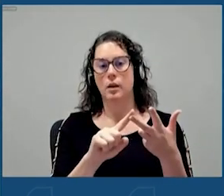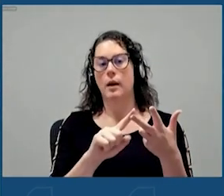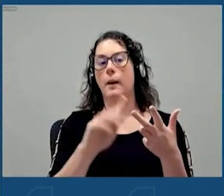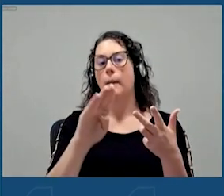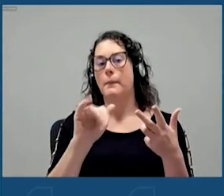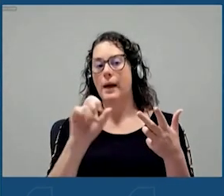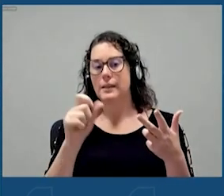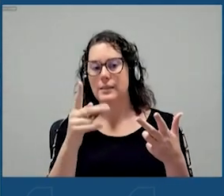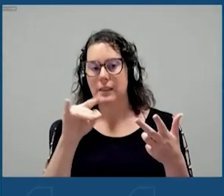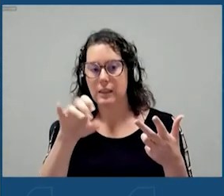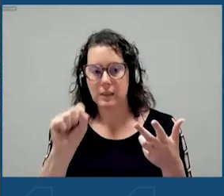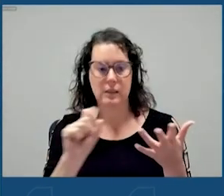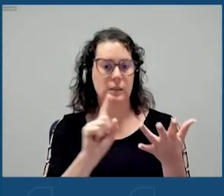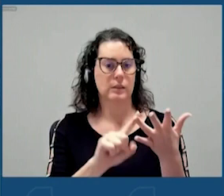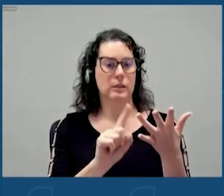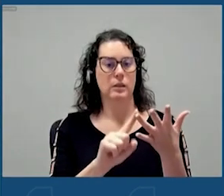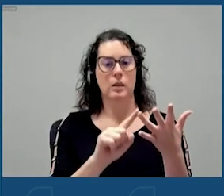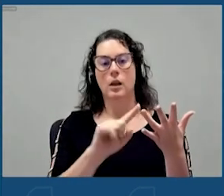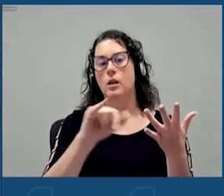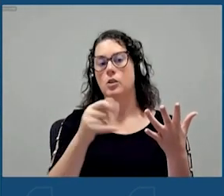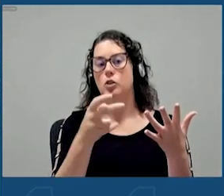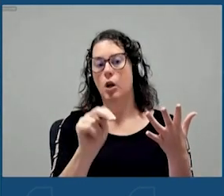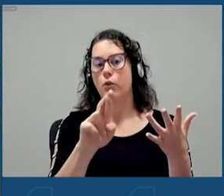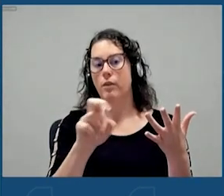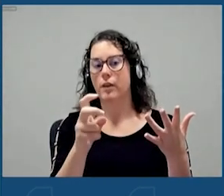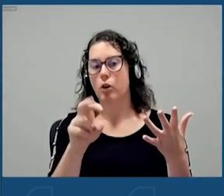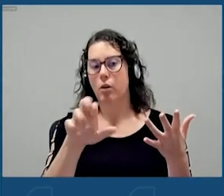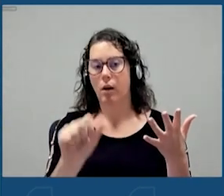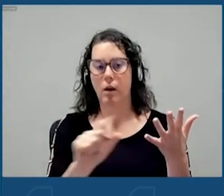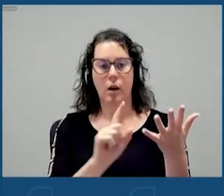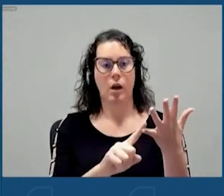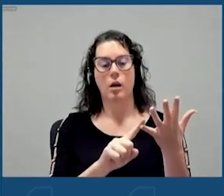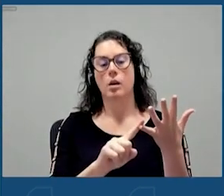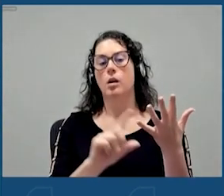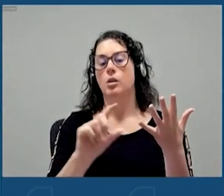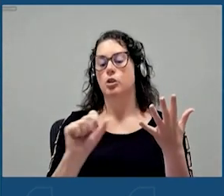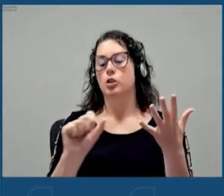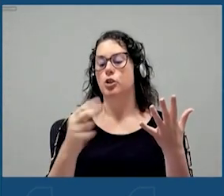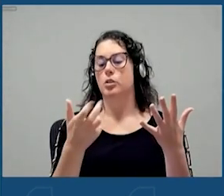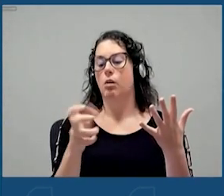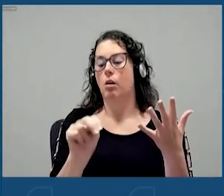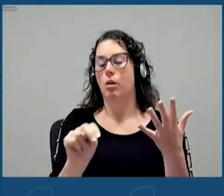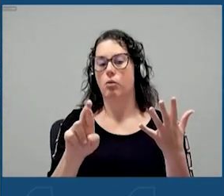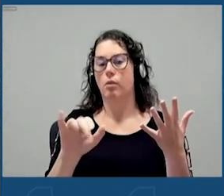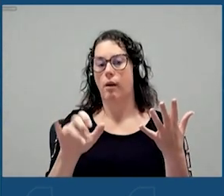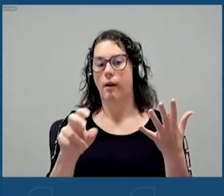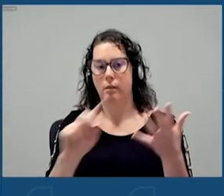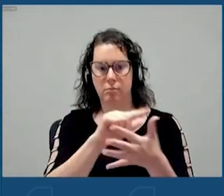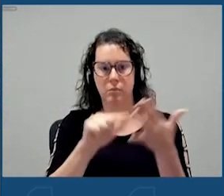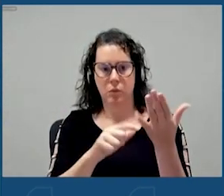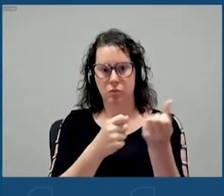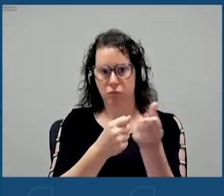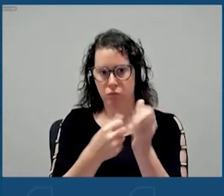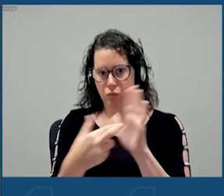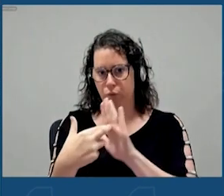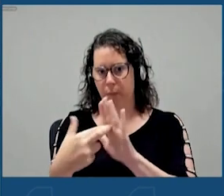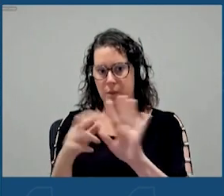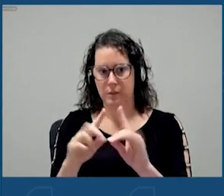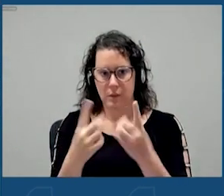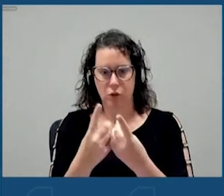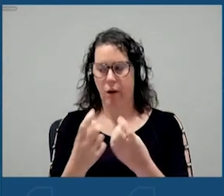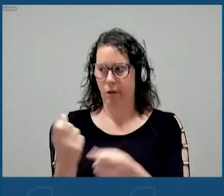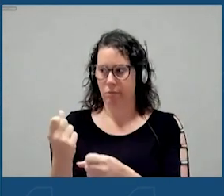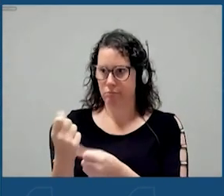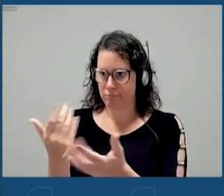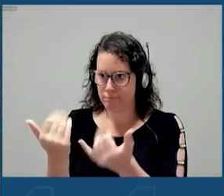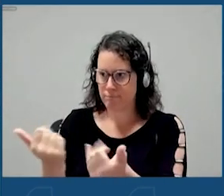Baskin, Assemblymember John Rivera, and Senator Sean Ryan, who have all represented our district and fought for funds for affordable housing